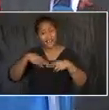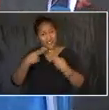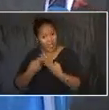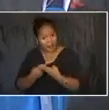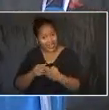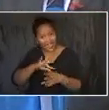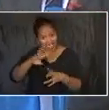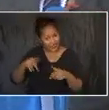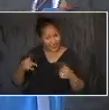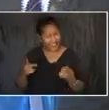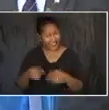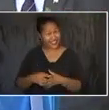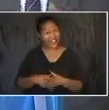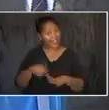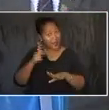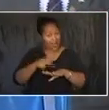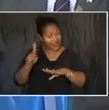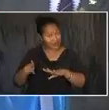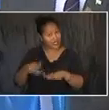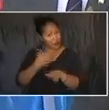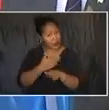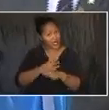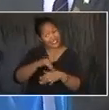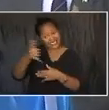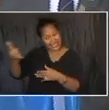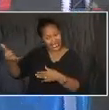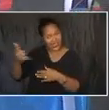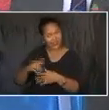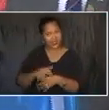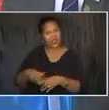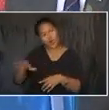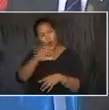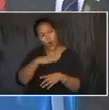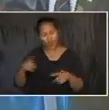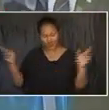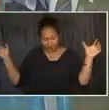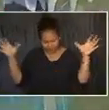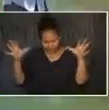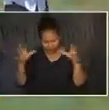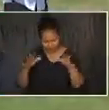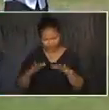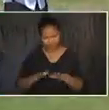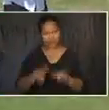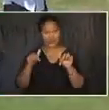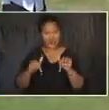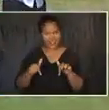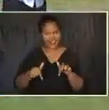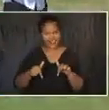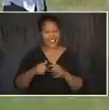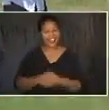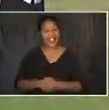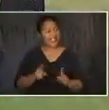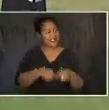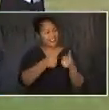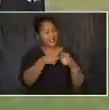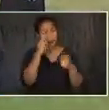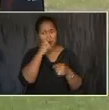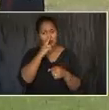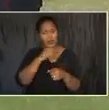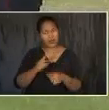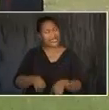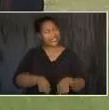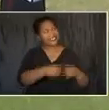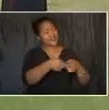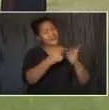boka politiki ndu ndalawena abata lakina na ndu ni nrakini bula ndambula mai kina ndu di kautamata yanda ndu ithabu mai